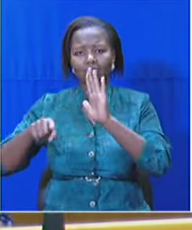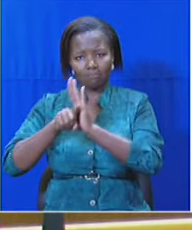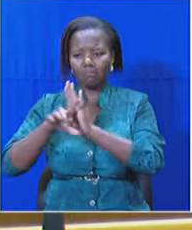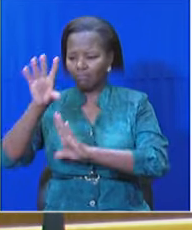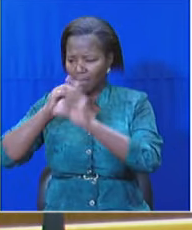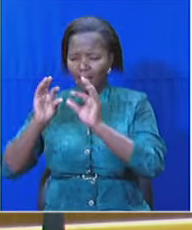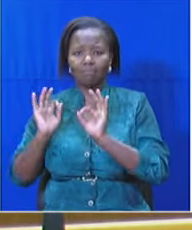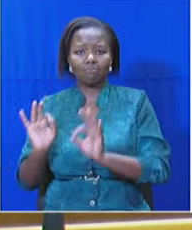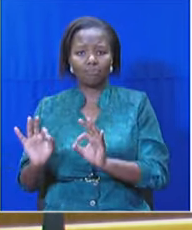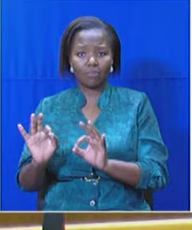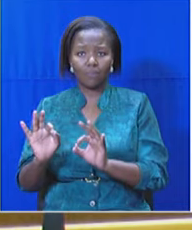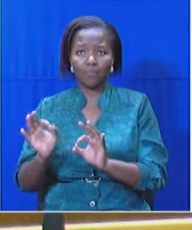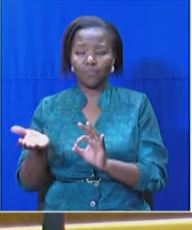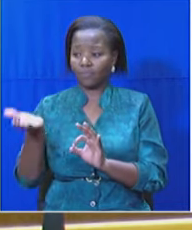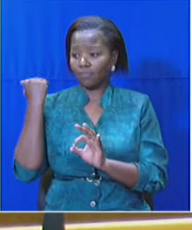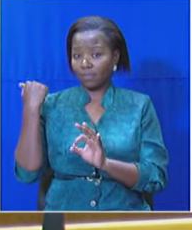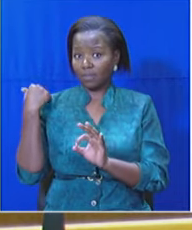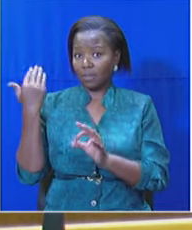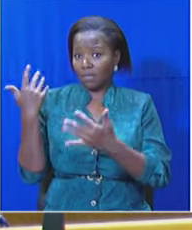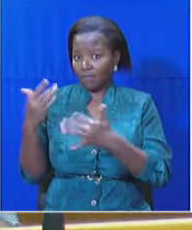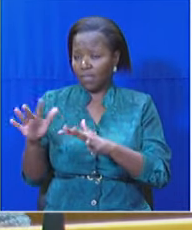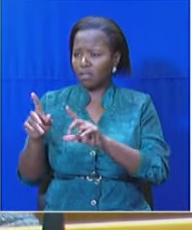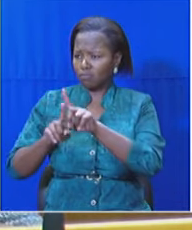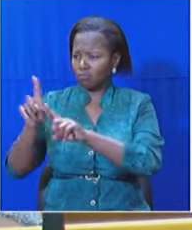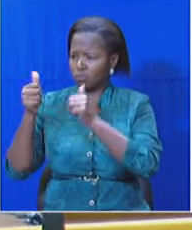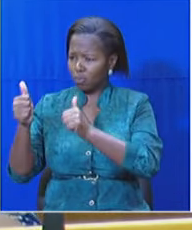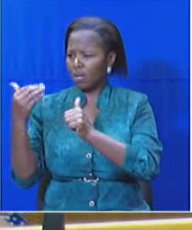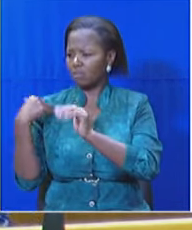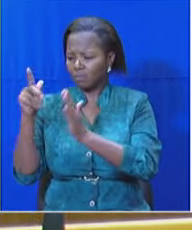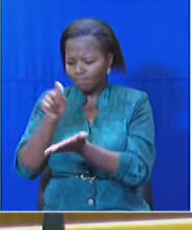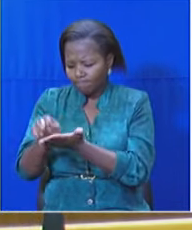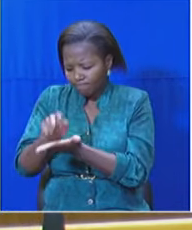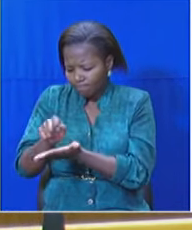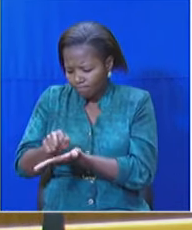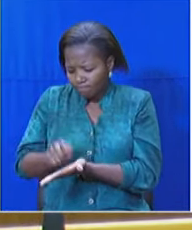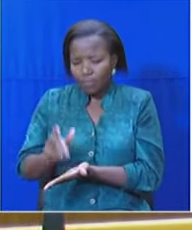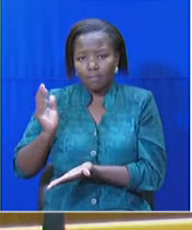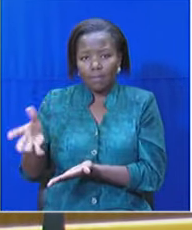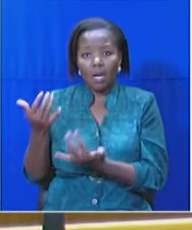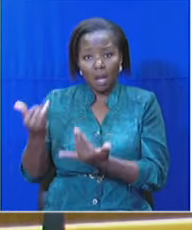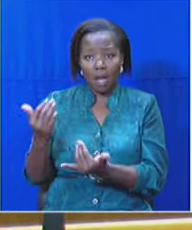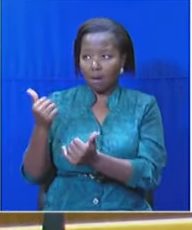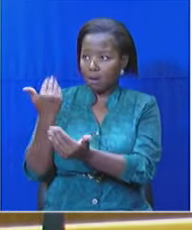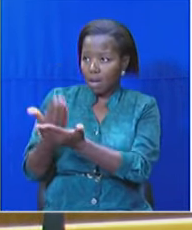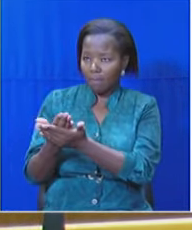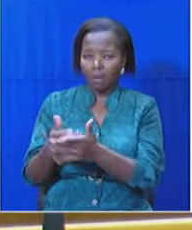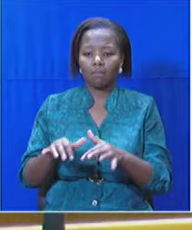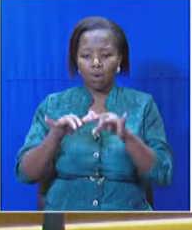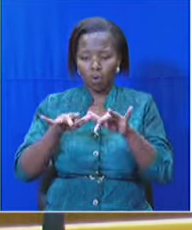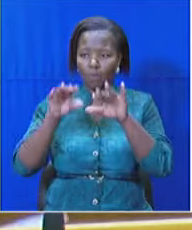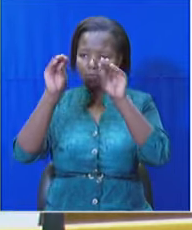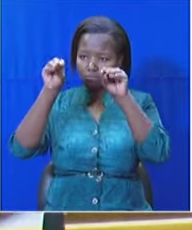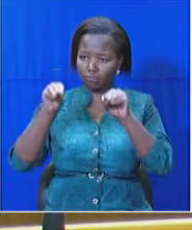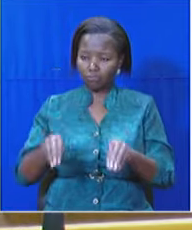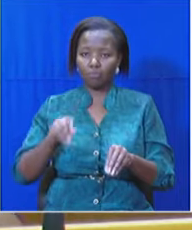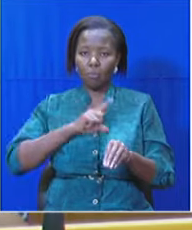as applications were previously captured manually, but currently applications are captured electronically to eradicate the